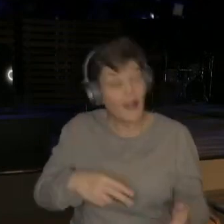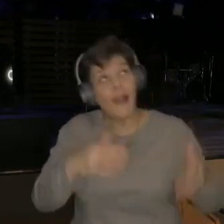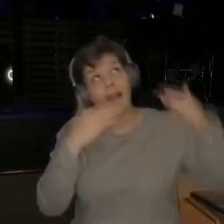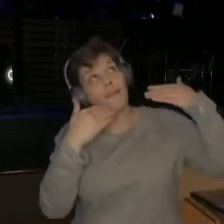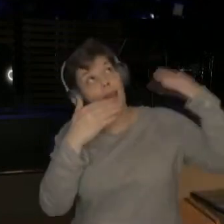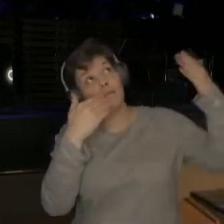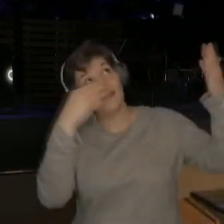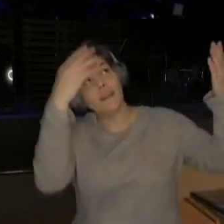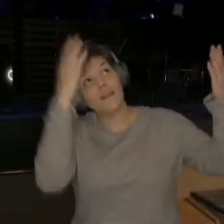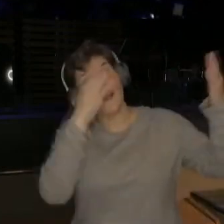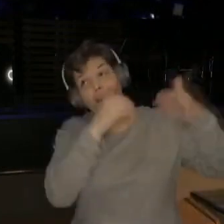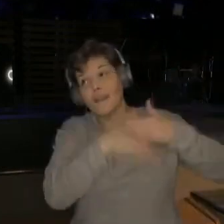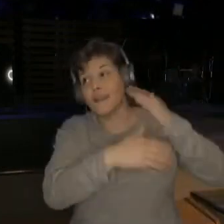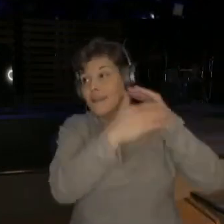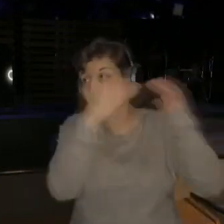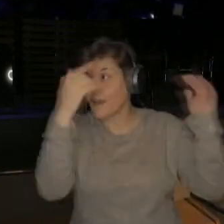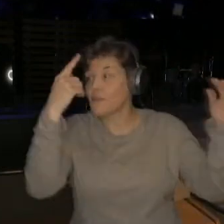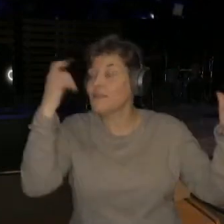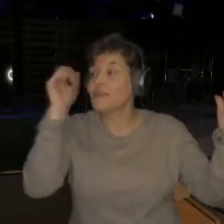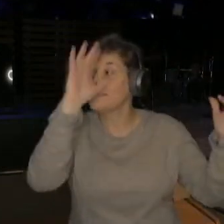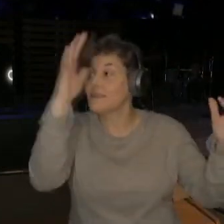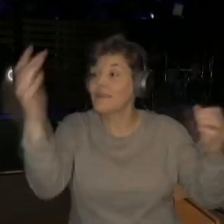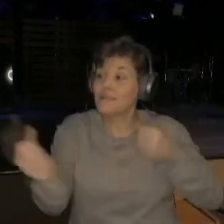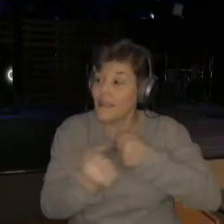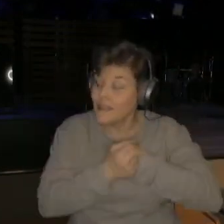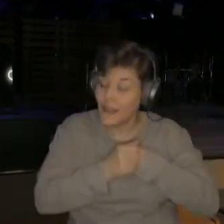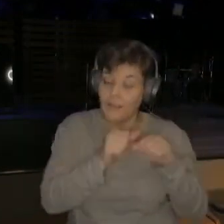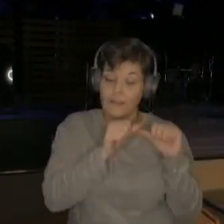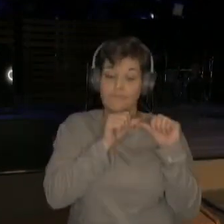his steadfast love endures